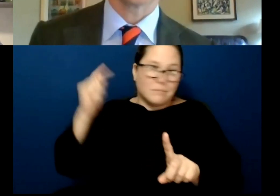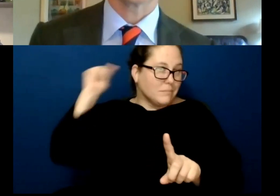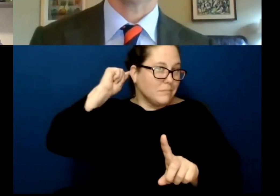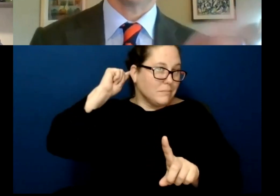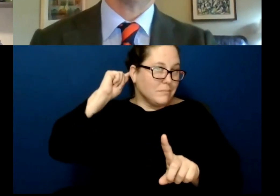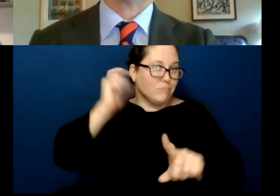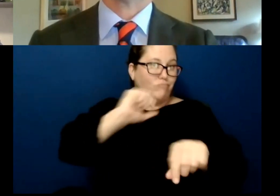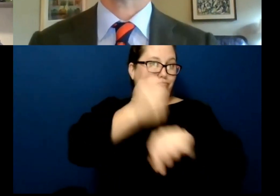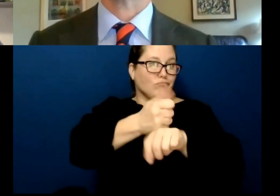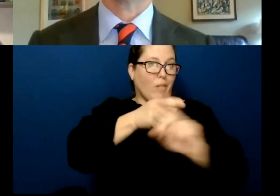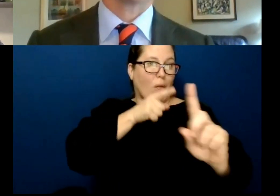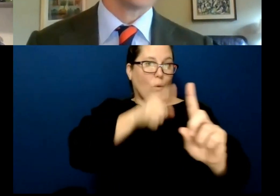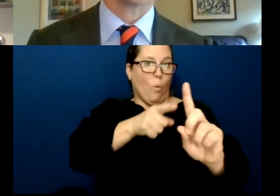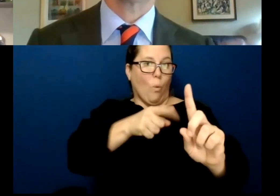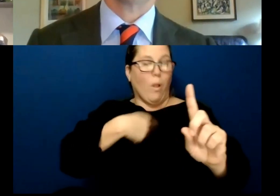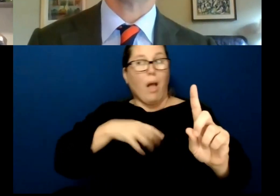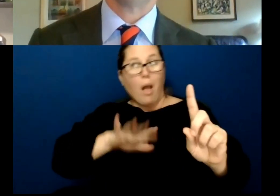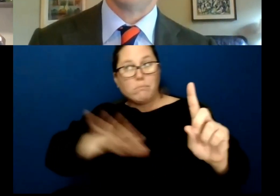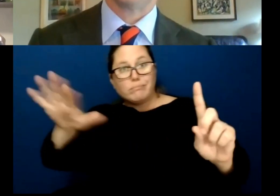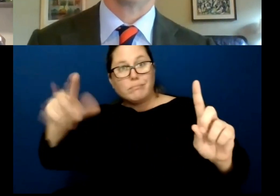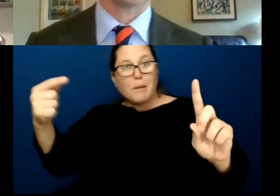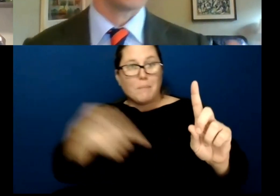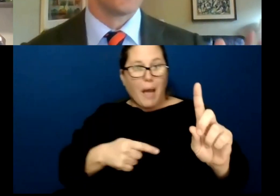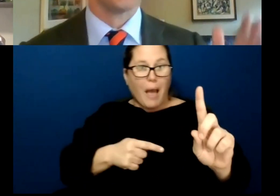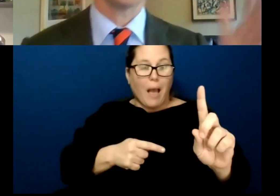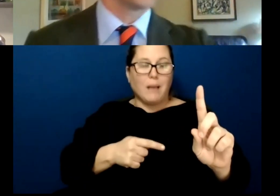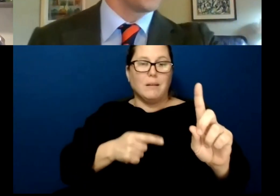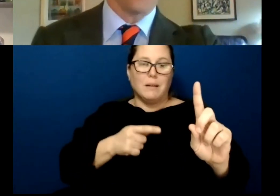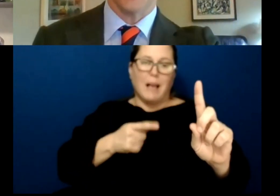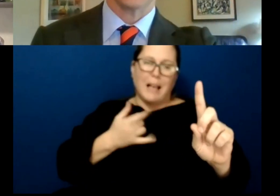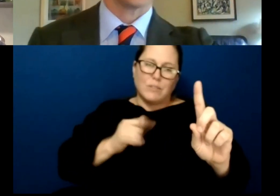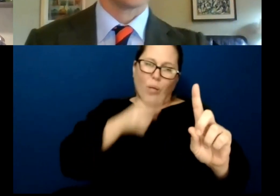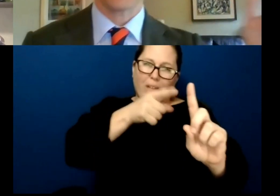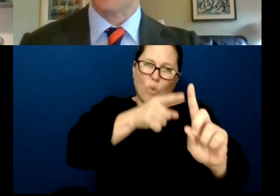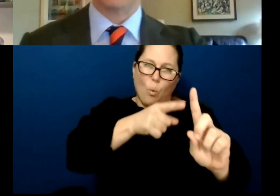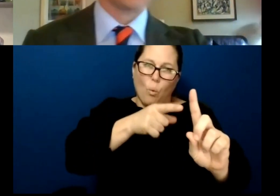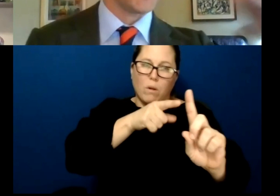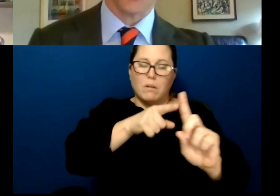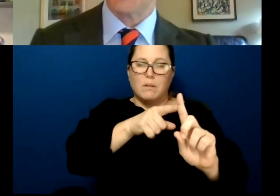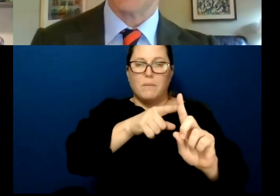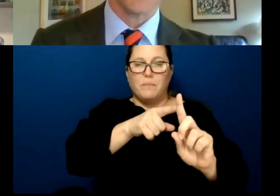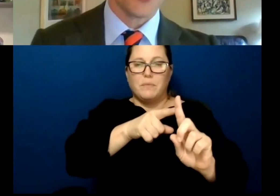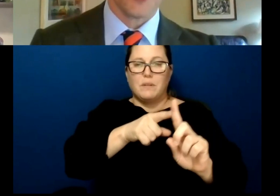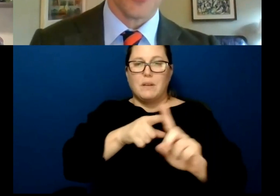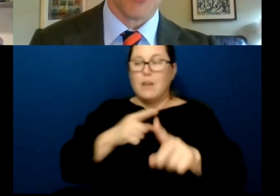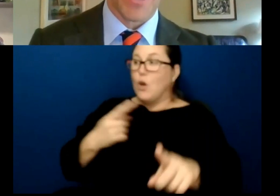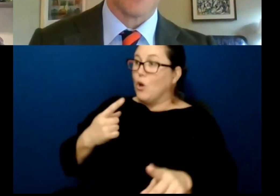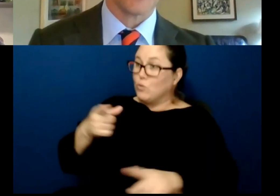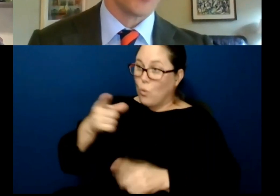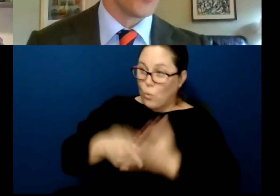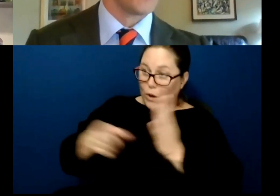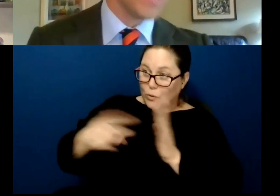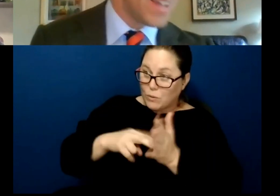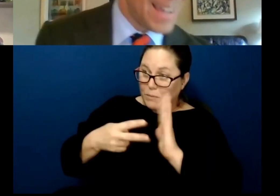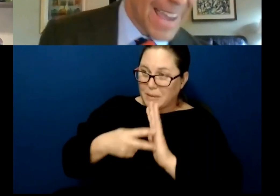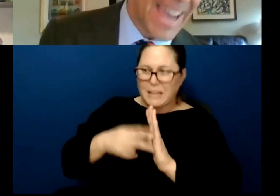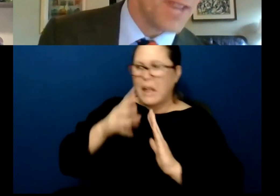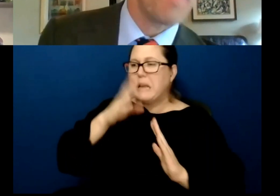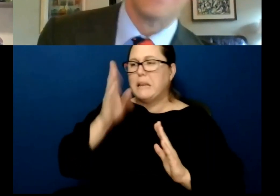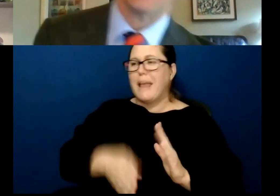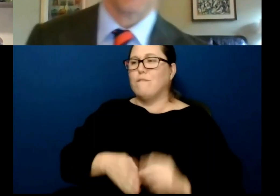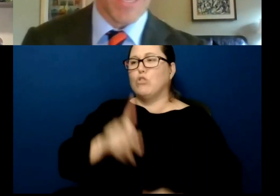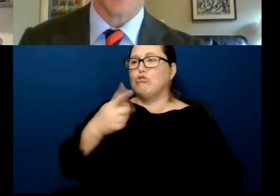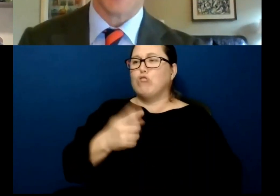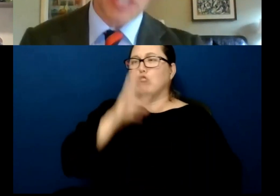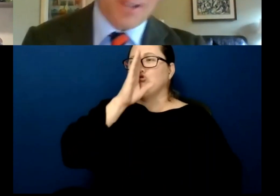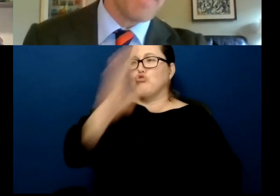there. So what you're saying is there's no straight path. There's no one, there's going to be a lot of twists and turns, right? There's no 100%. A